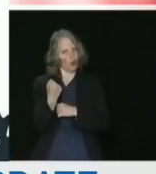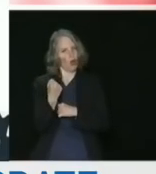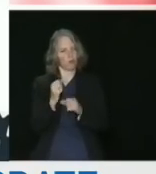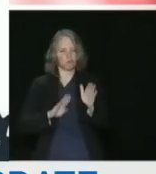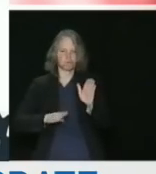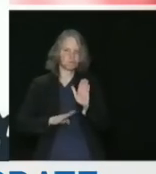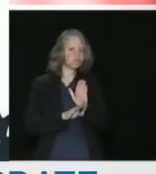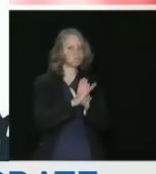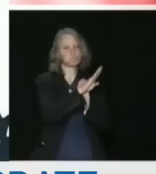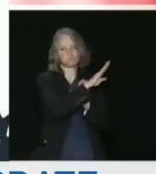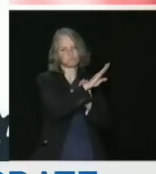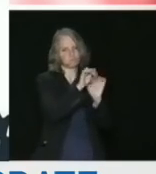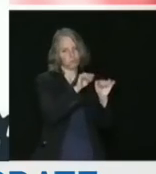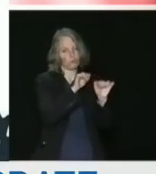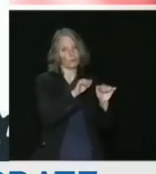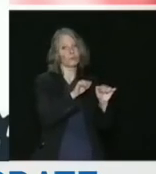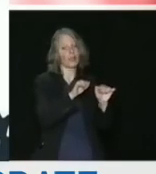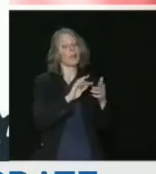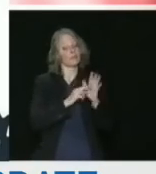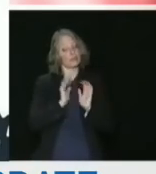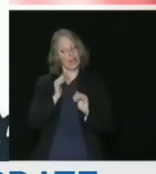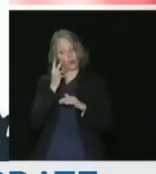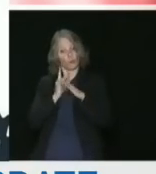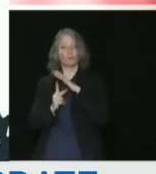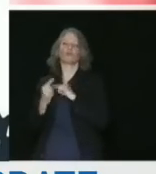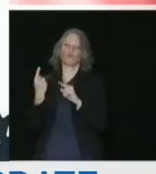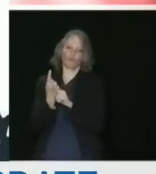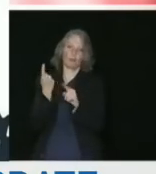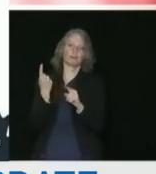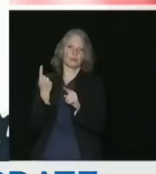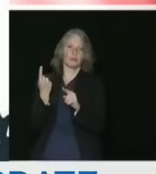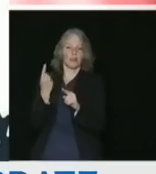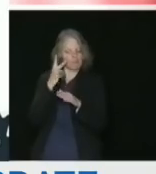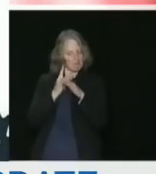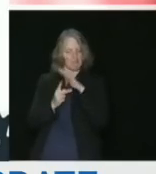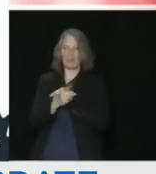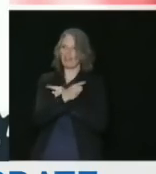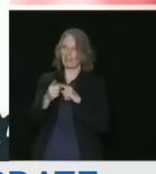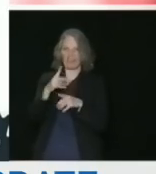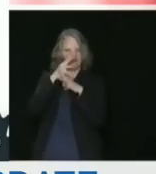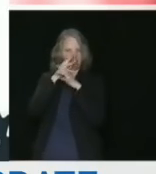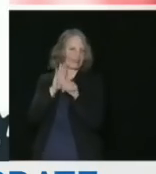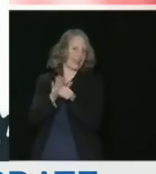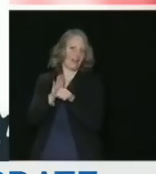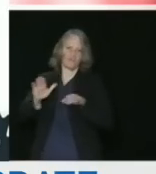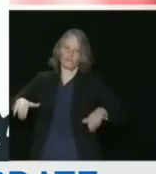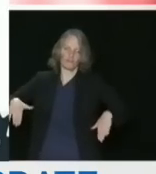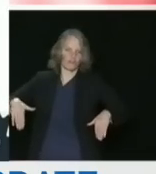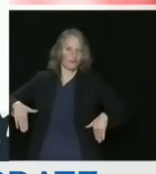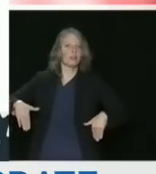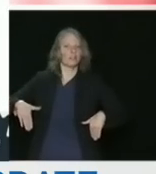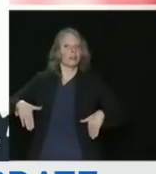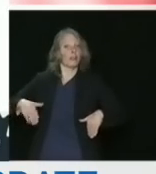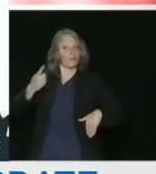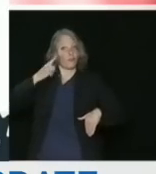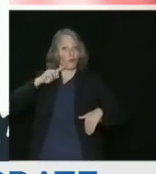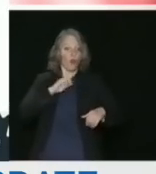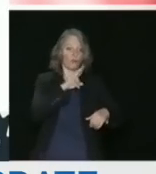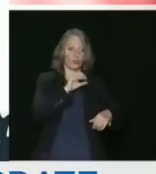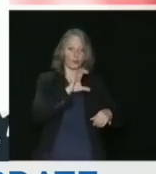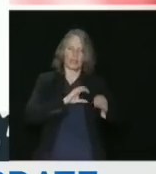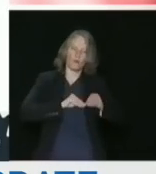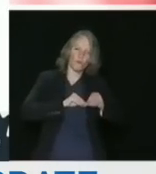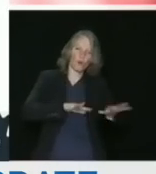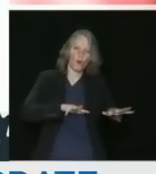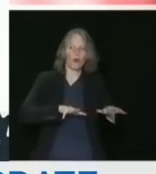trajectory, demonstrating accuracy of the model and predicting that measures were not stringent enough to counter rapidly spreading variants